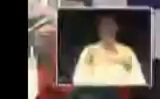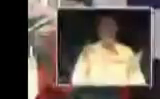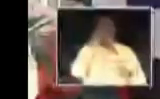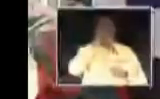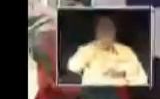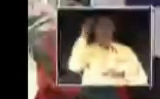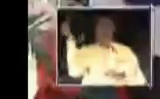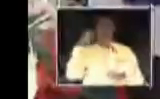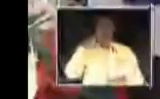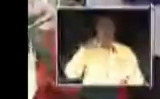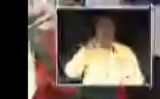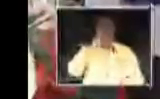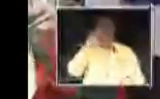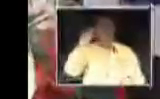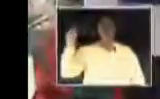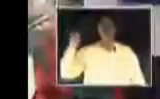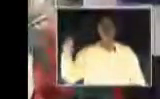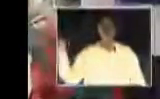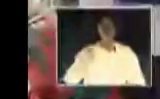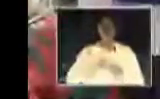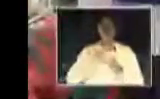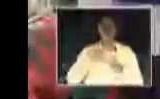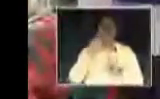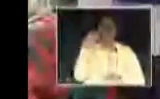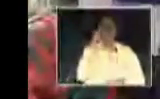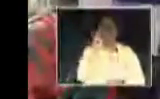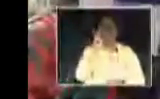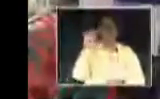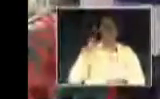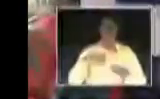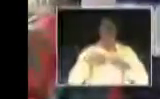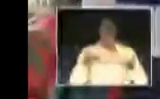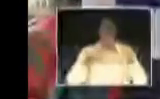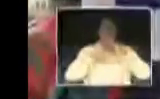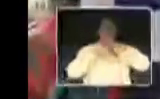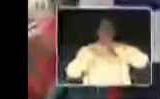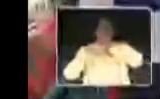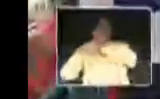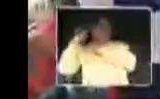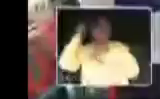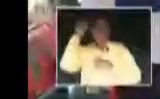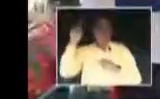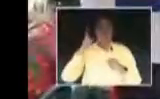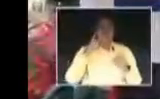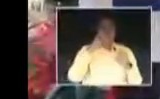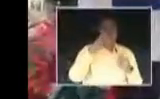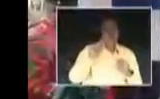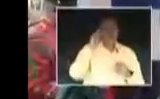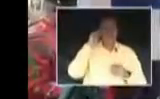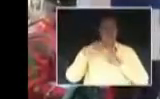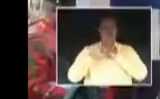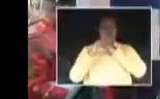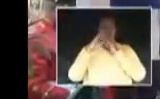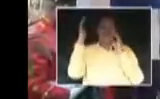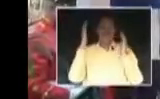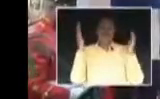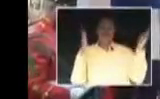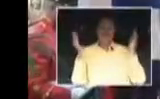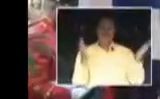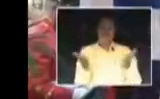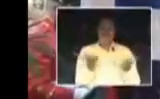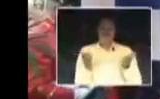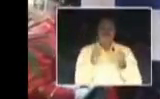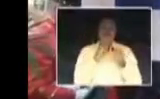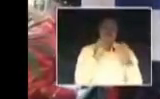company, Procoms, in 1978, providing public relations, advertising, and marketing services to several local and